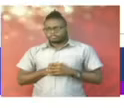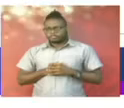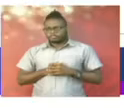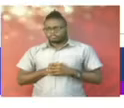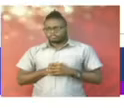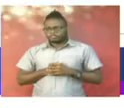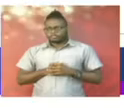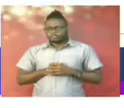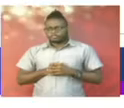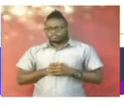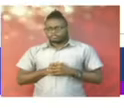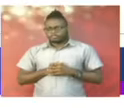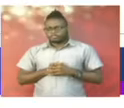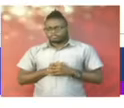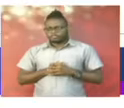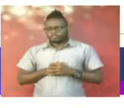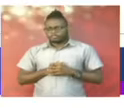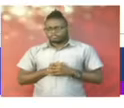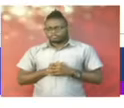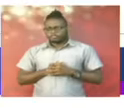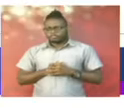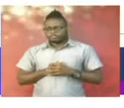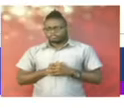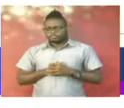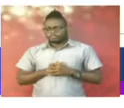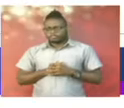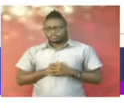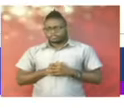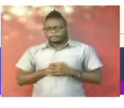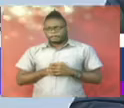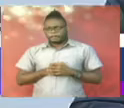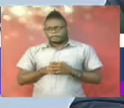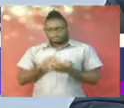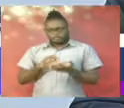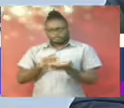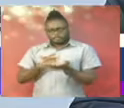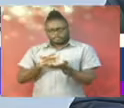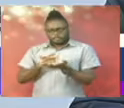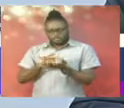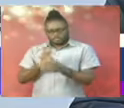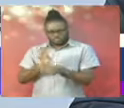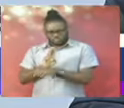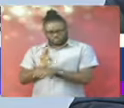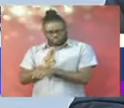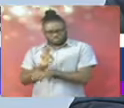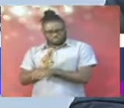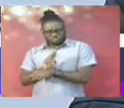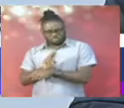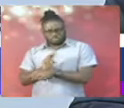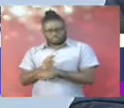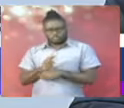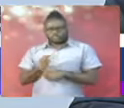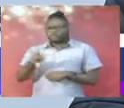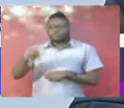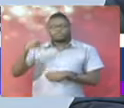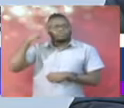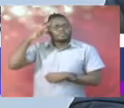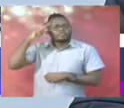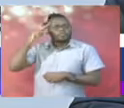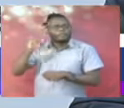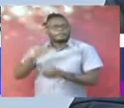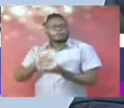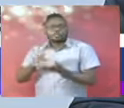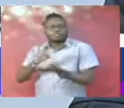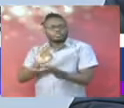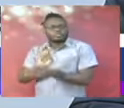receptor blockers were approved for COVID patients. Right, yes. So I heard Dr. Trotman indicate at the last time that she did use it on one